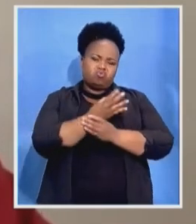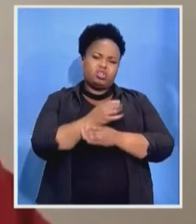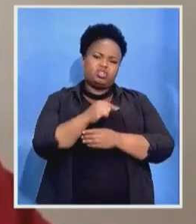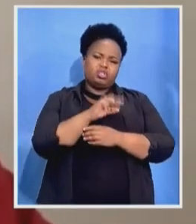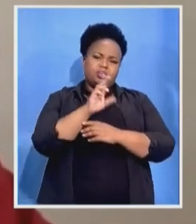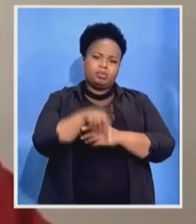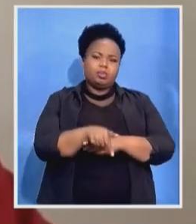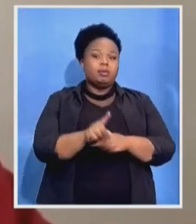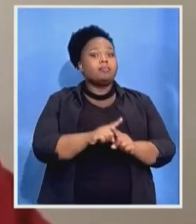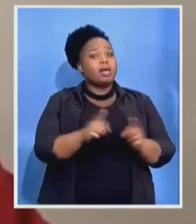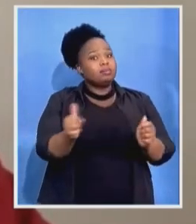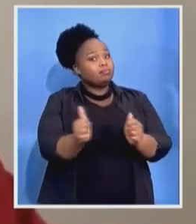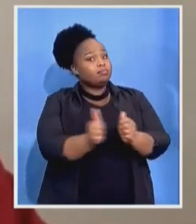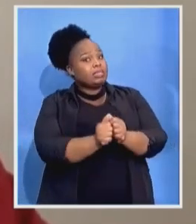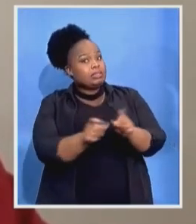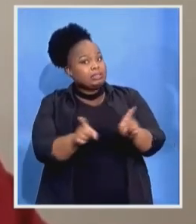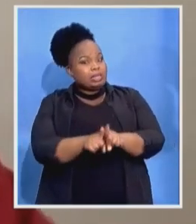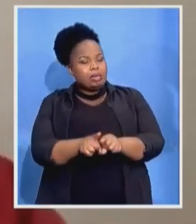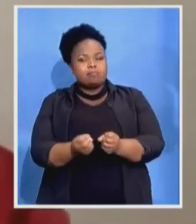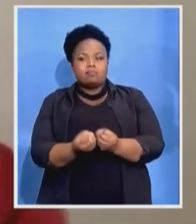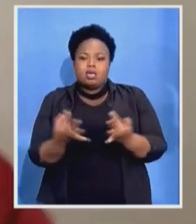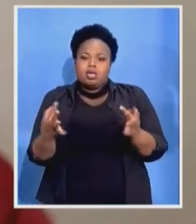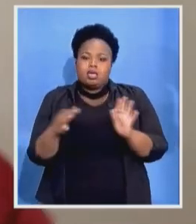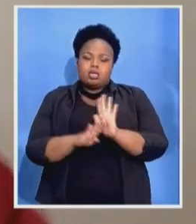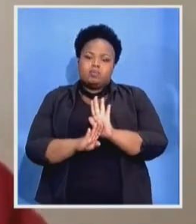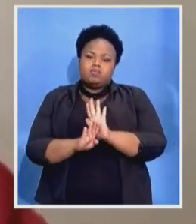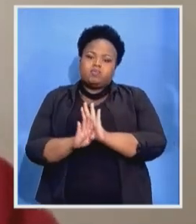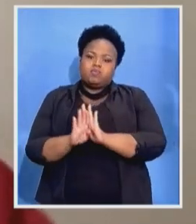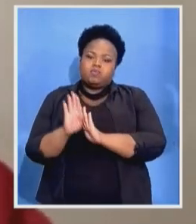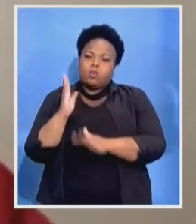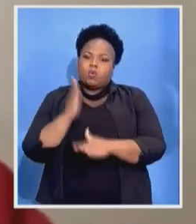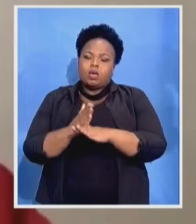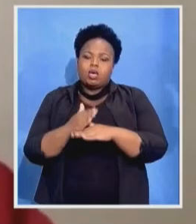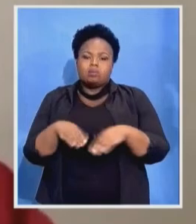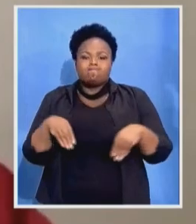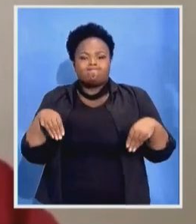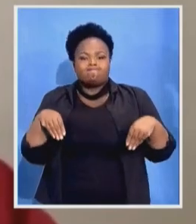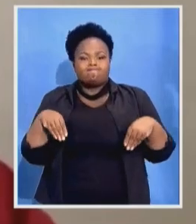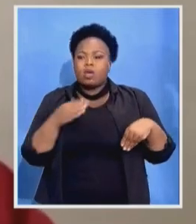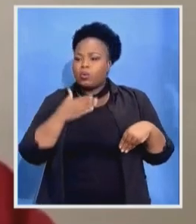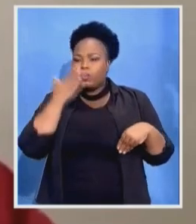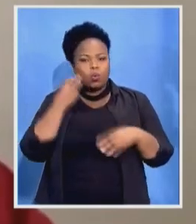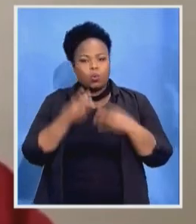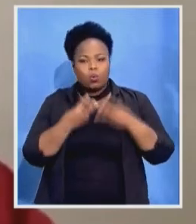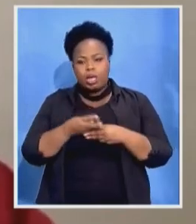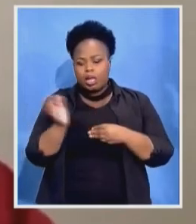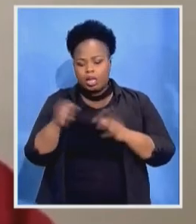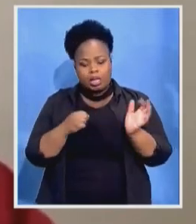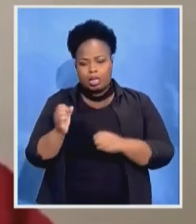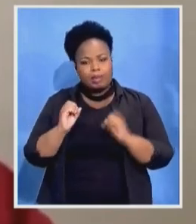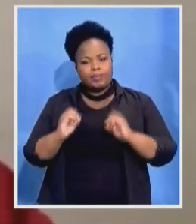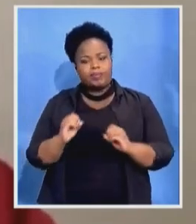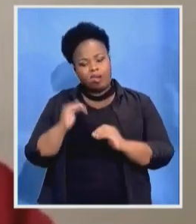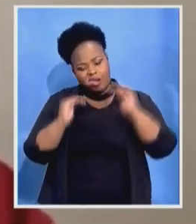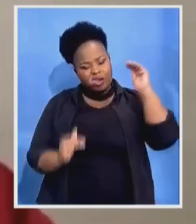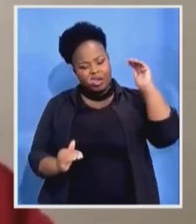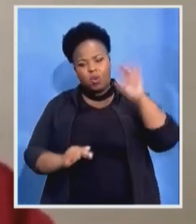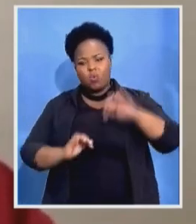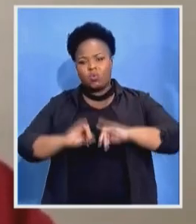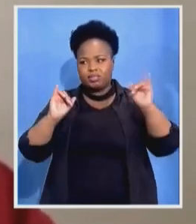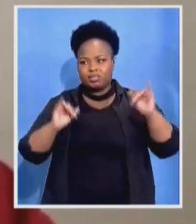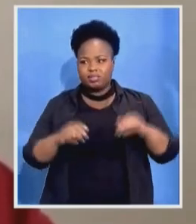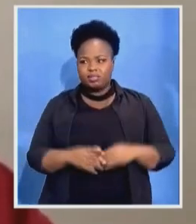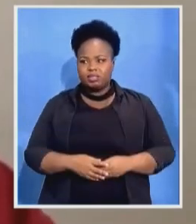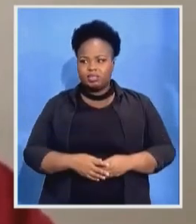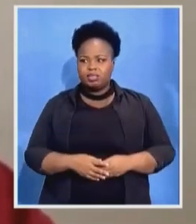unemployment and rising levels of inequality and poverty. So GDP as a measure on its own